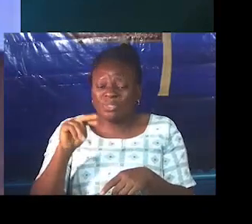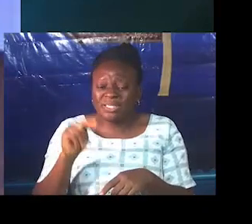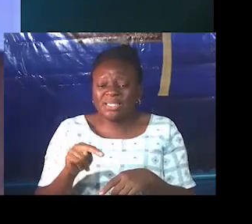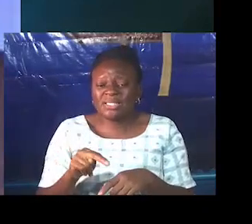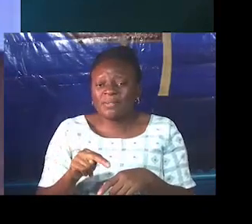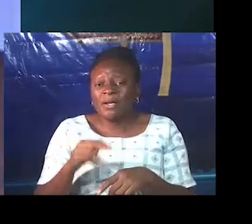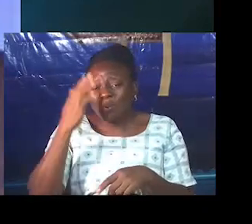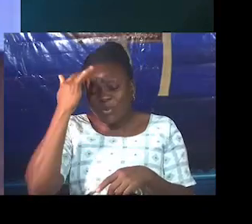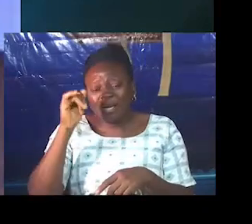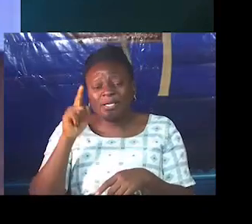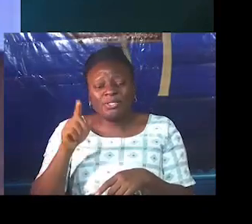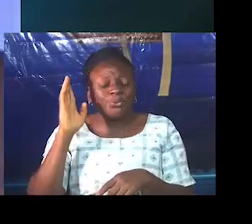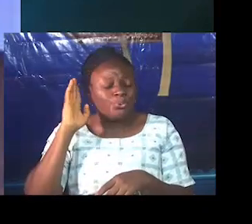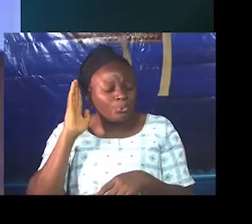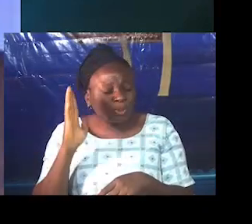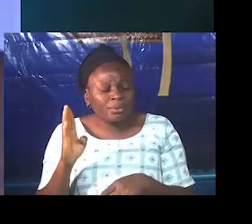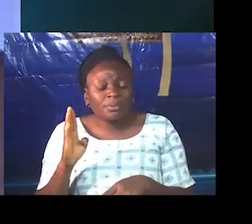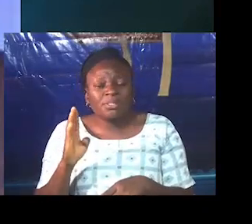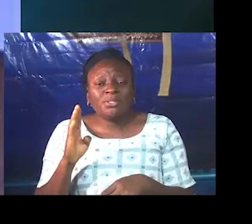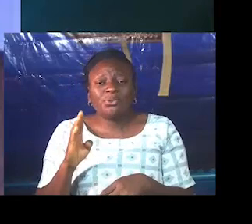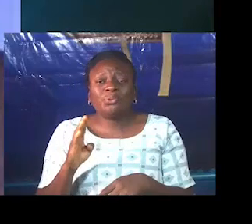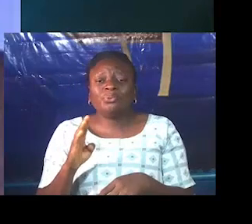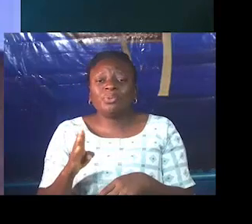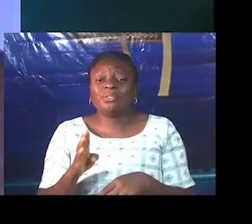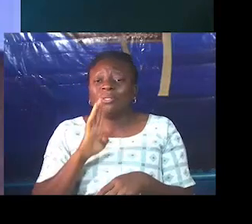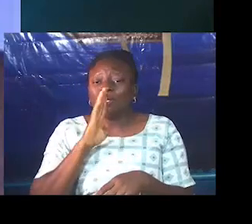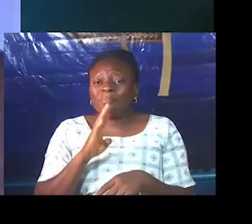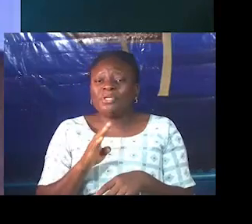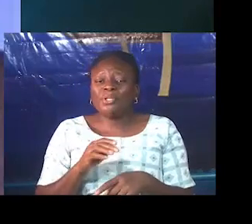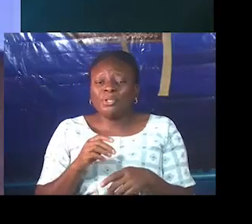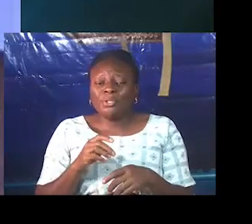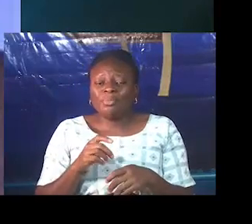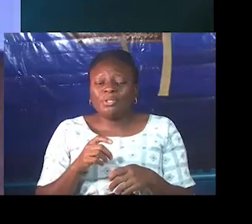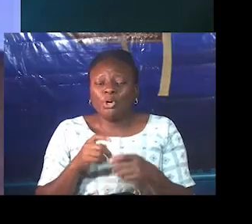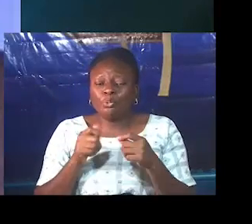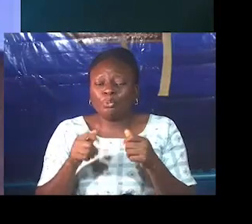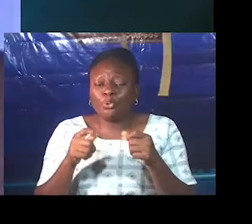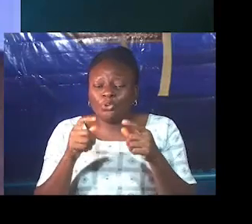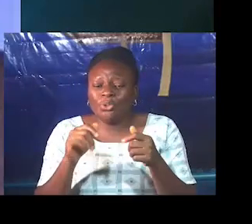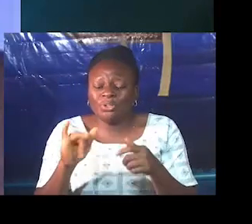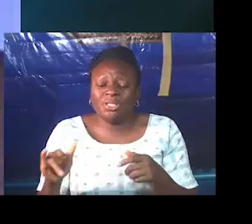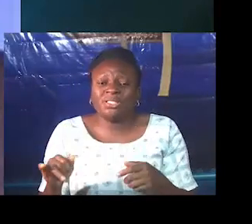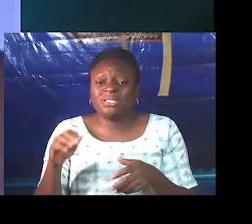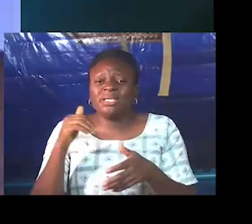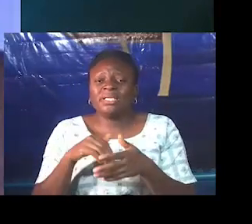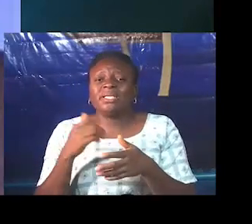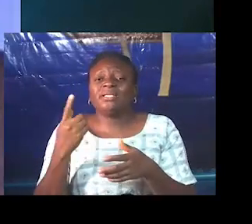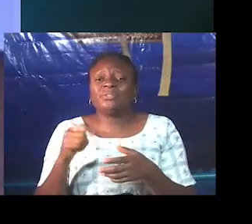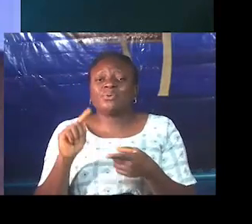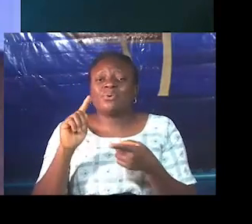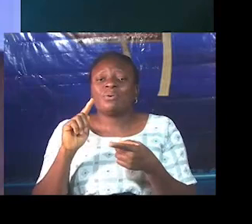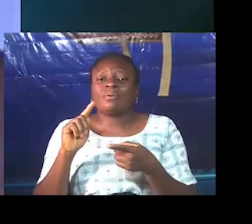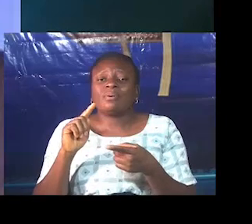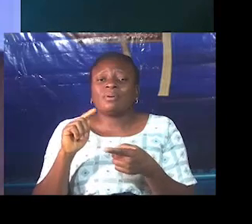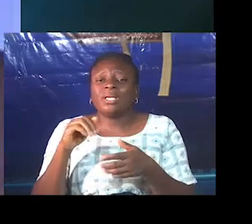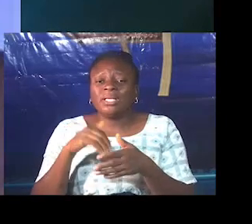what is pushing you? Where are you going with that? What do you want to become with it? A young man that is just going